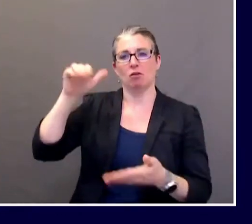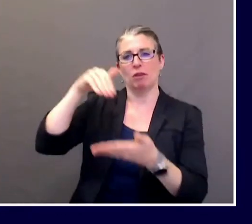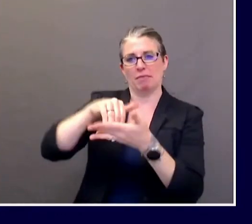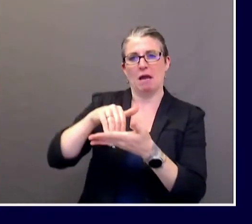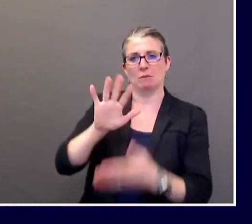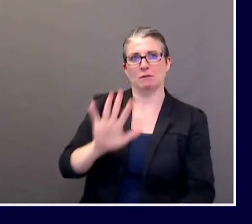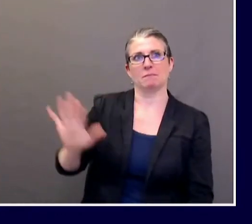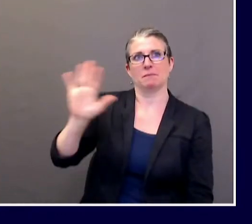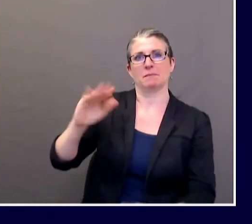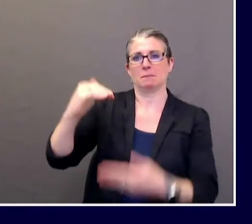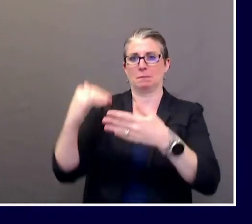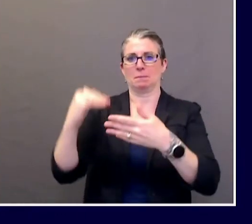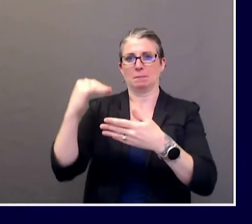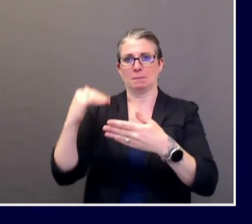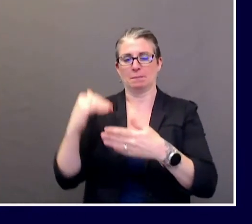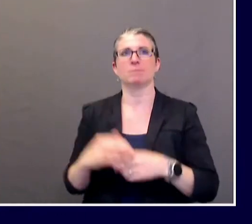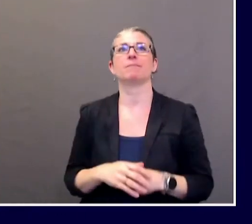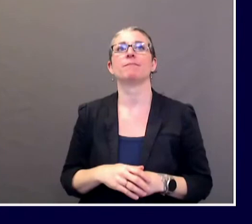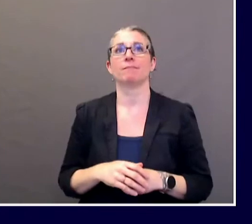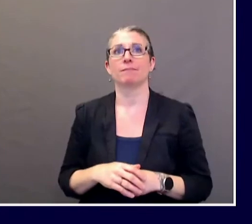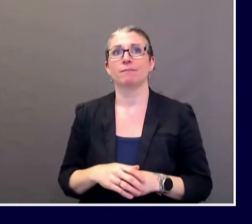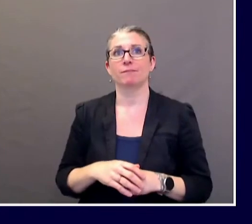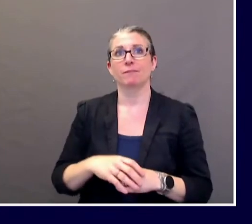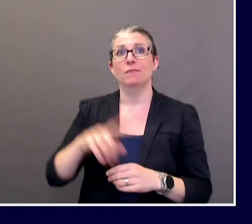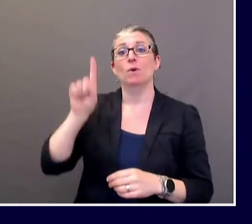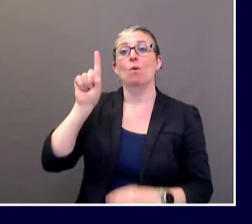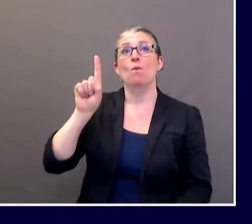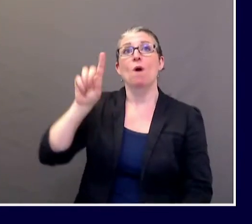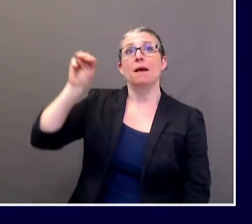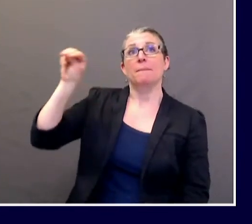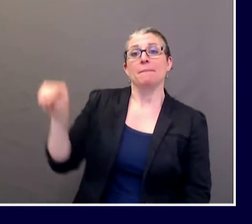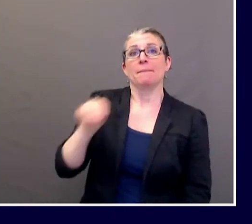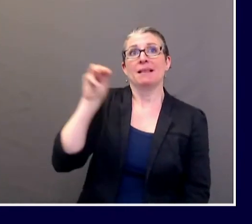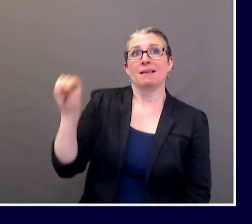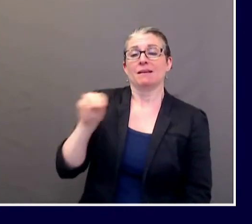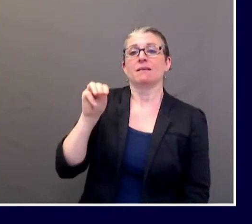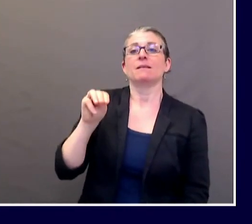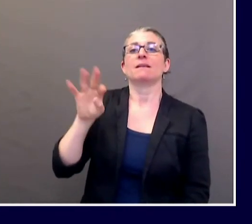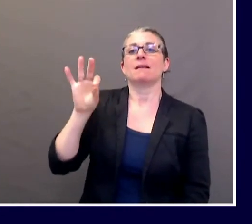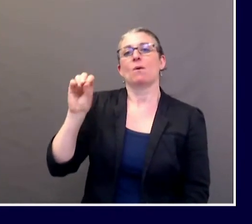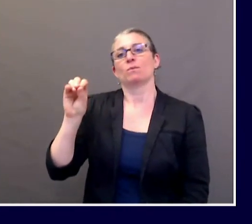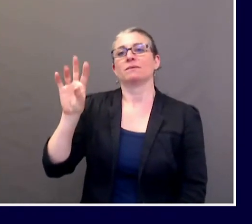a COVID-19 shot, that is to say those who are 16 and over,